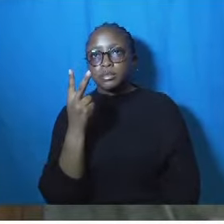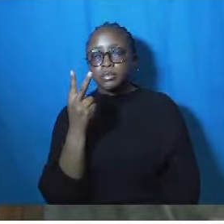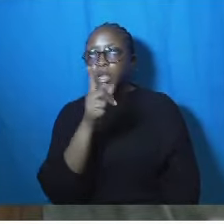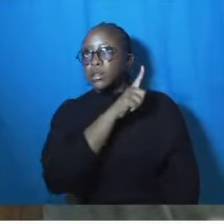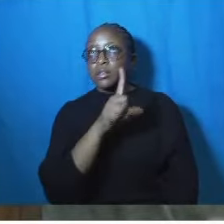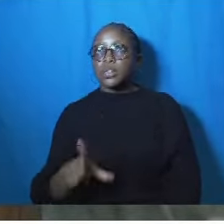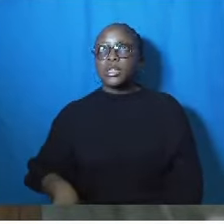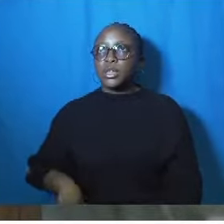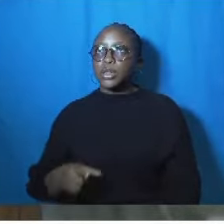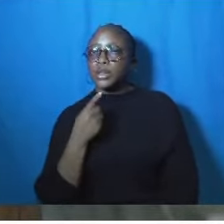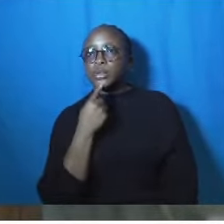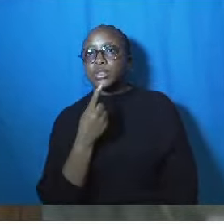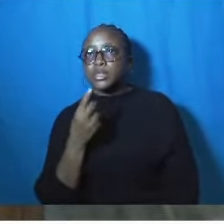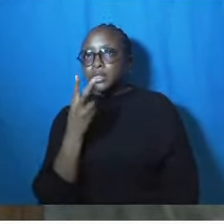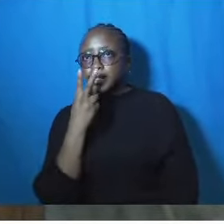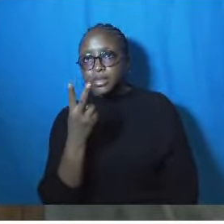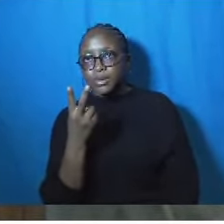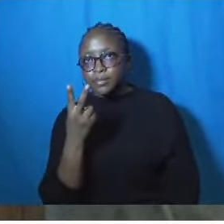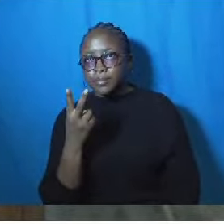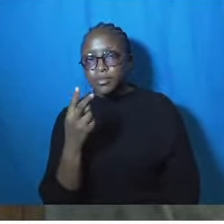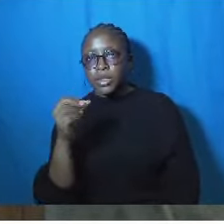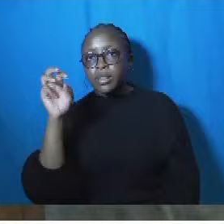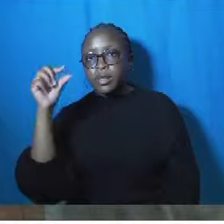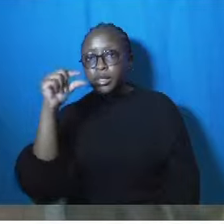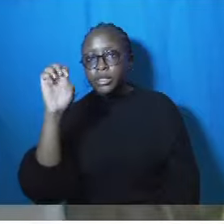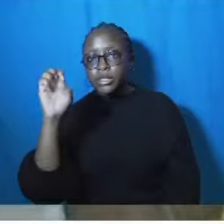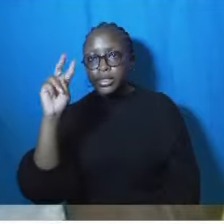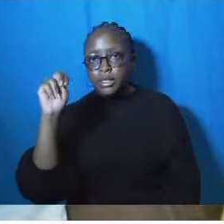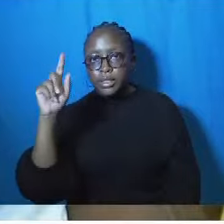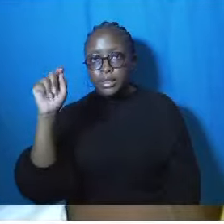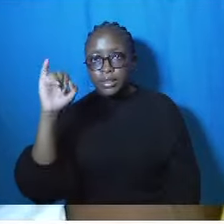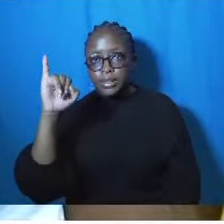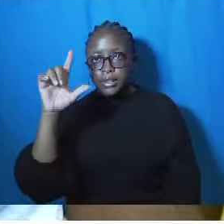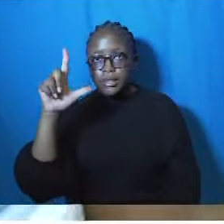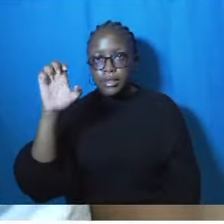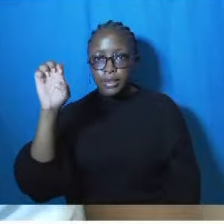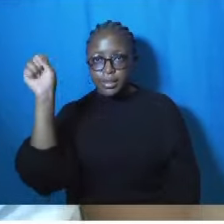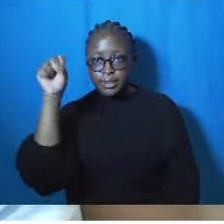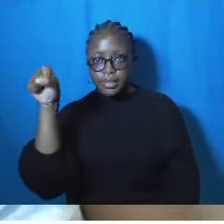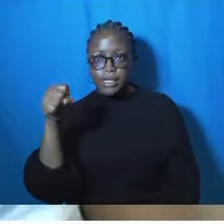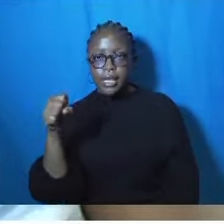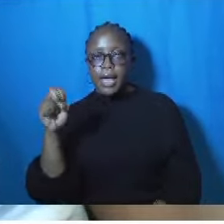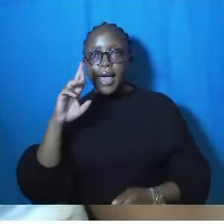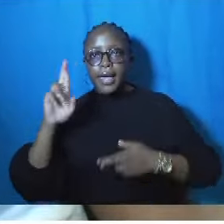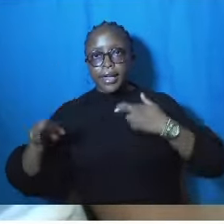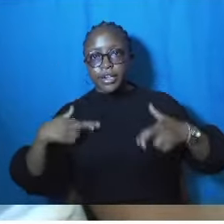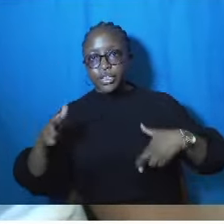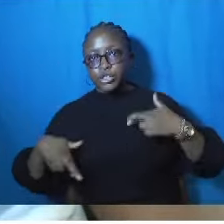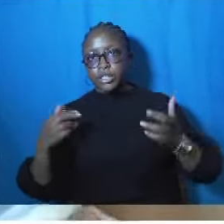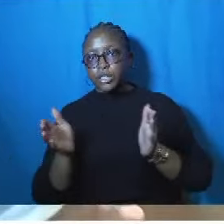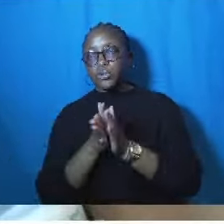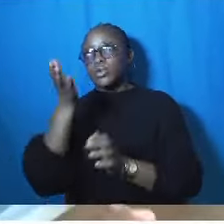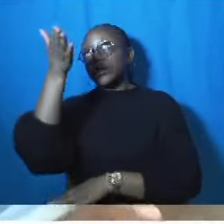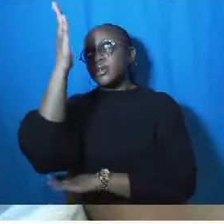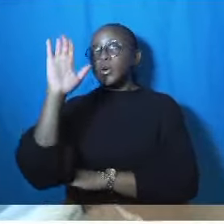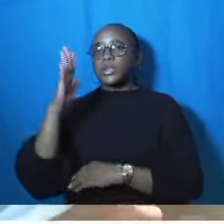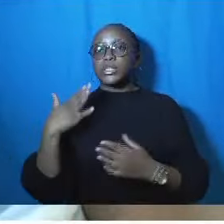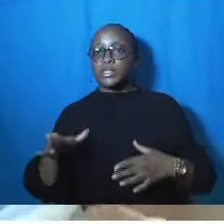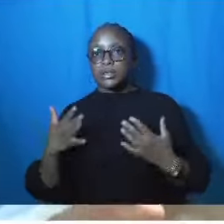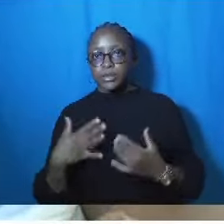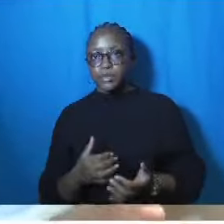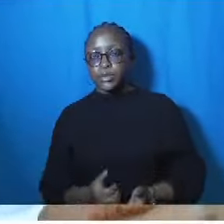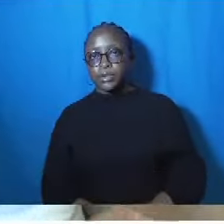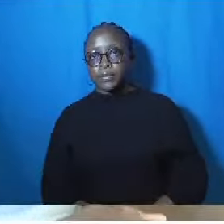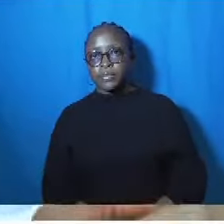with the Lord's people. They were included among the Jews. That we see from verse 10. Then the writings